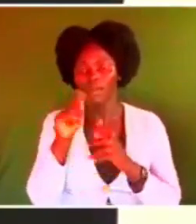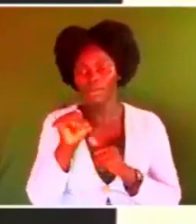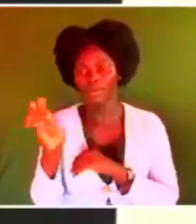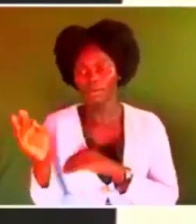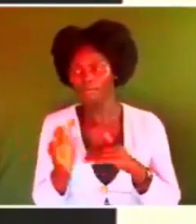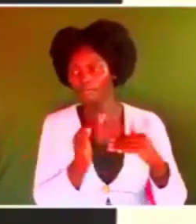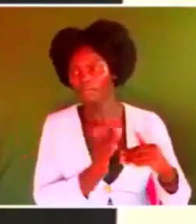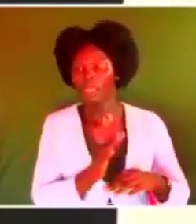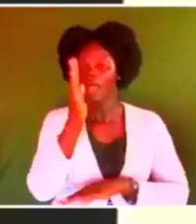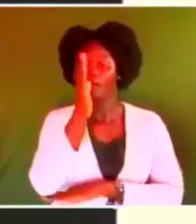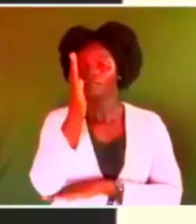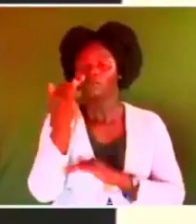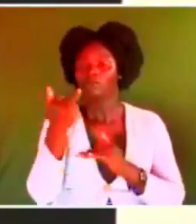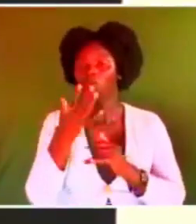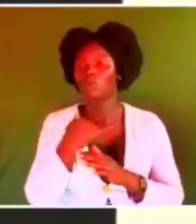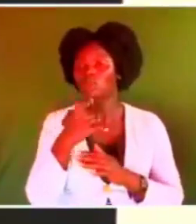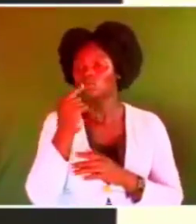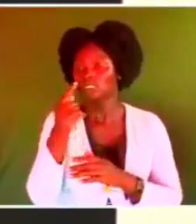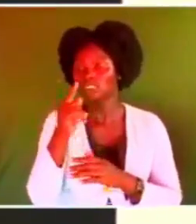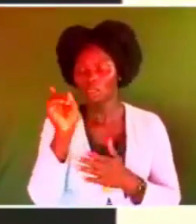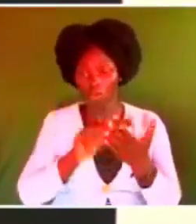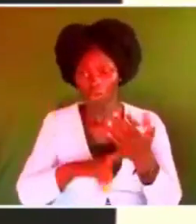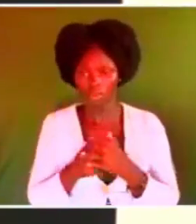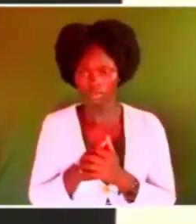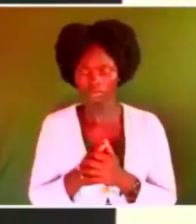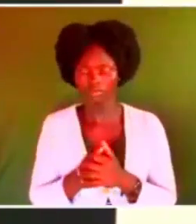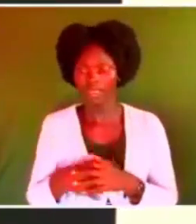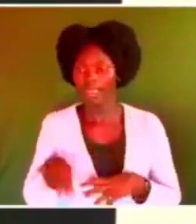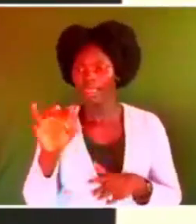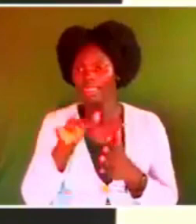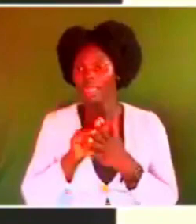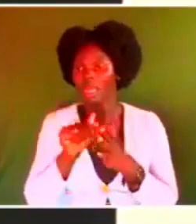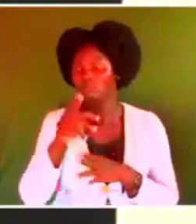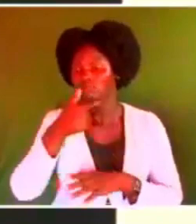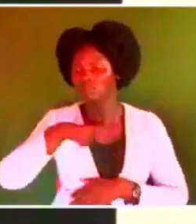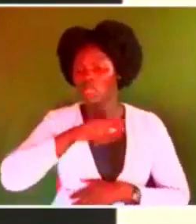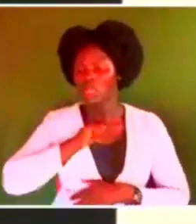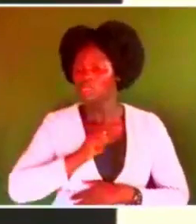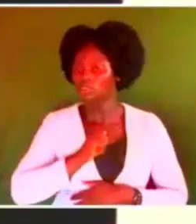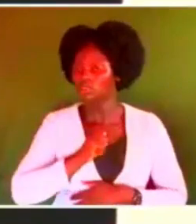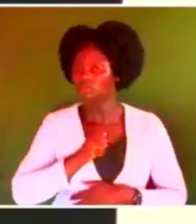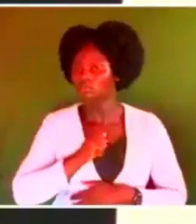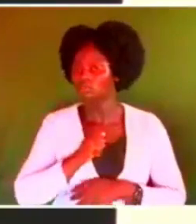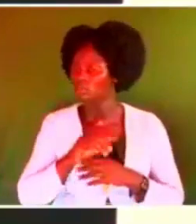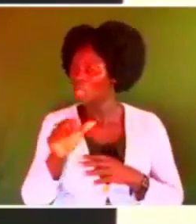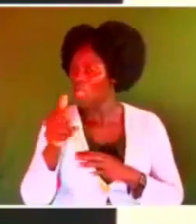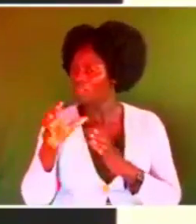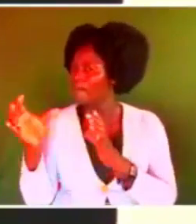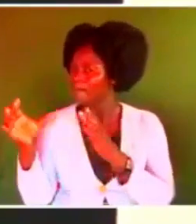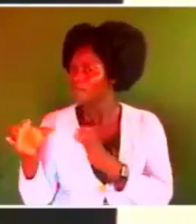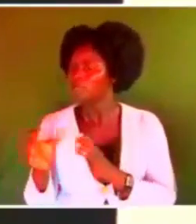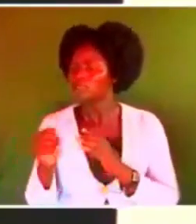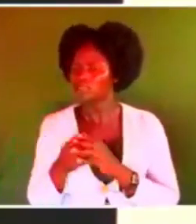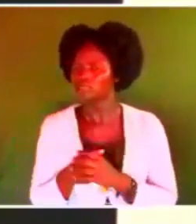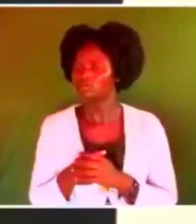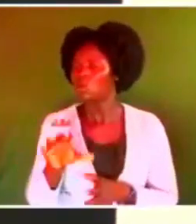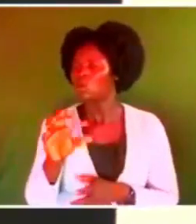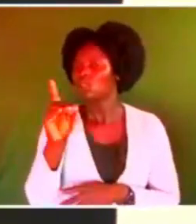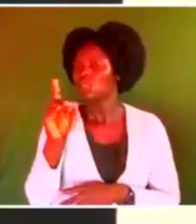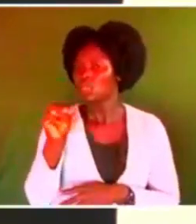this afternoon, I just want to say this, that we belong to another party,